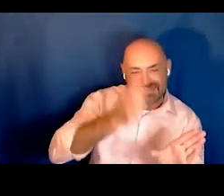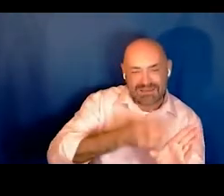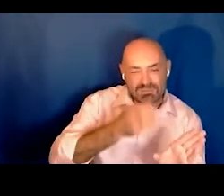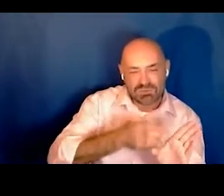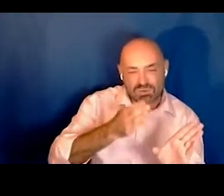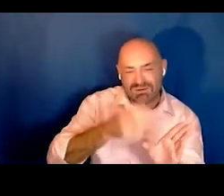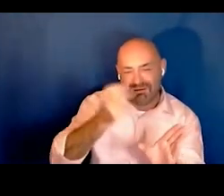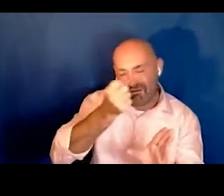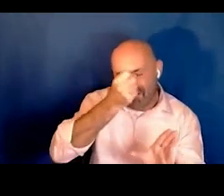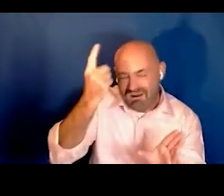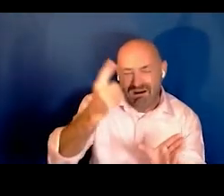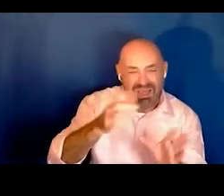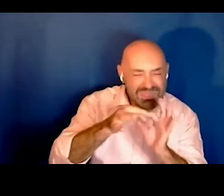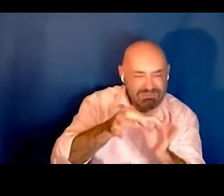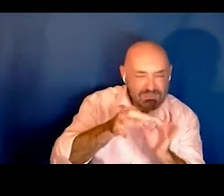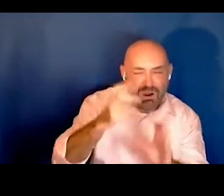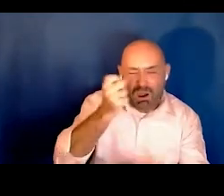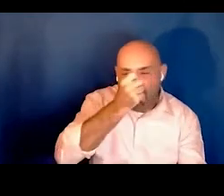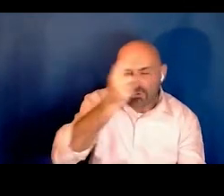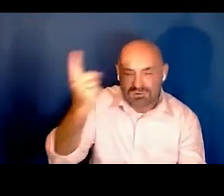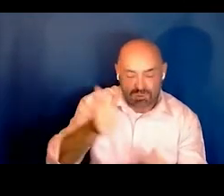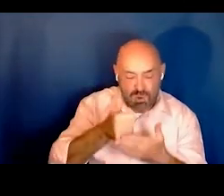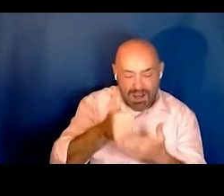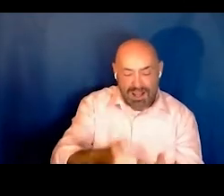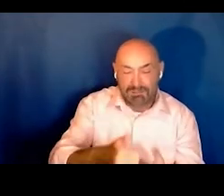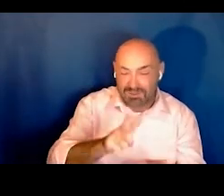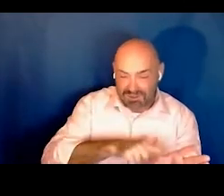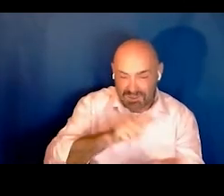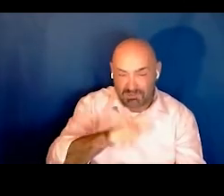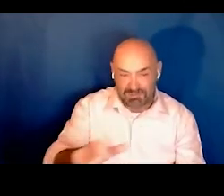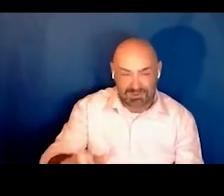to help children and young people. If we go to the next slide.